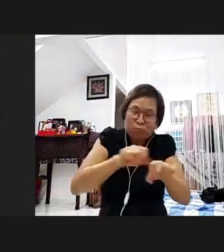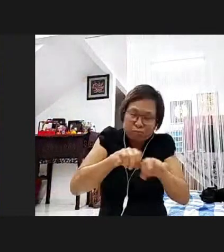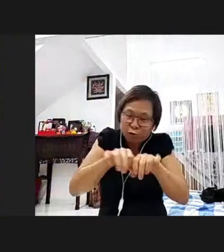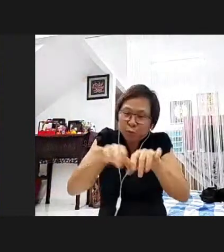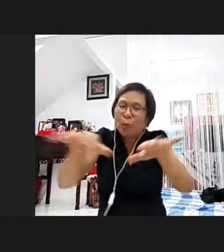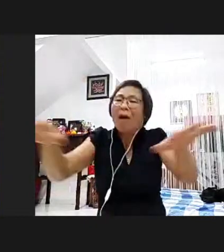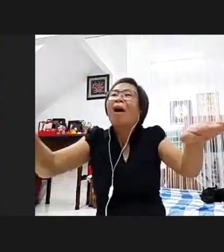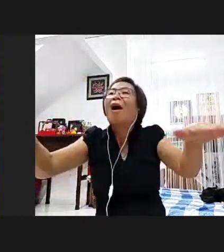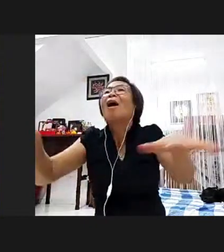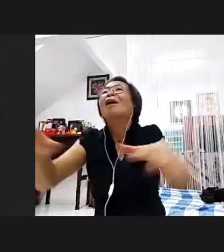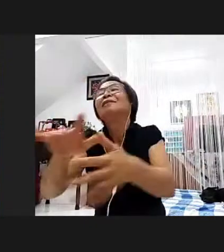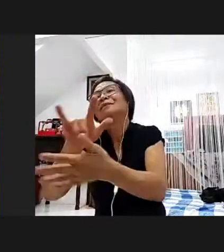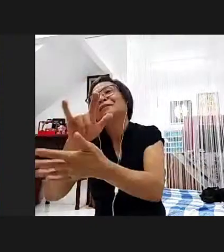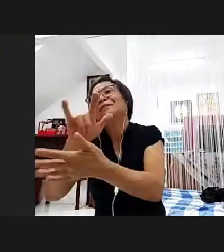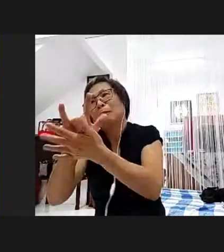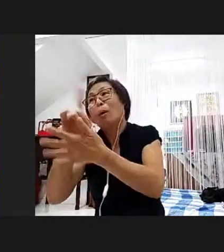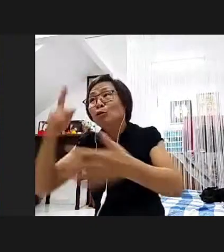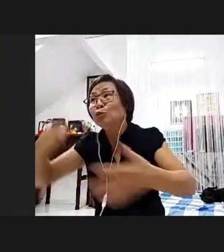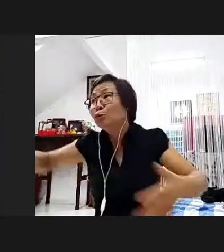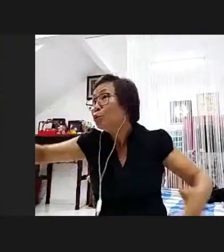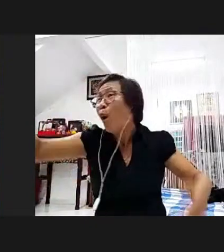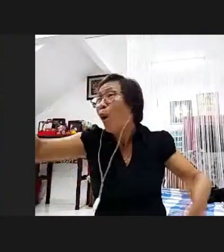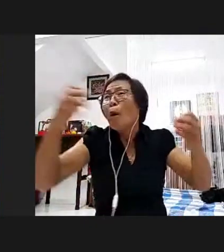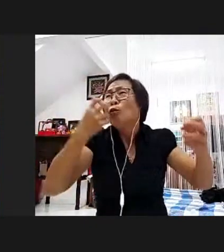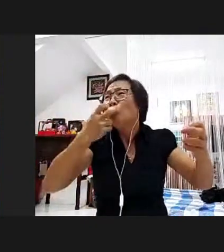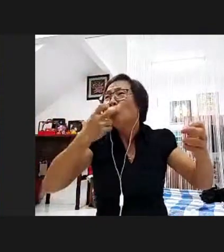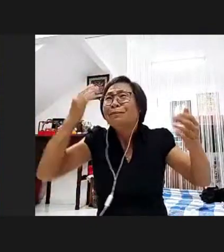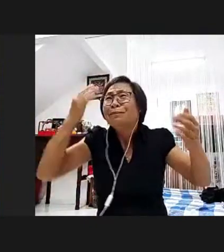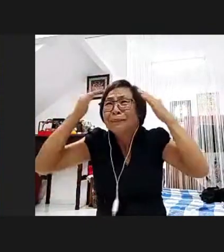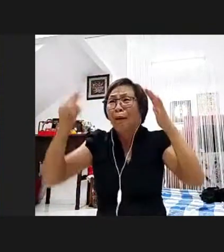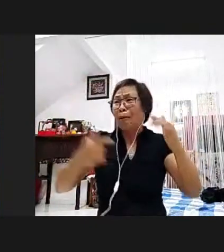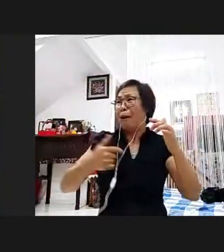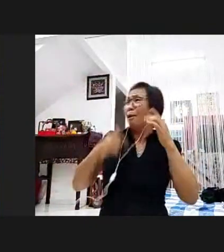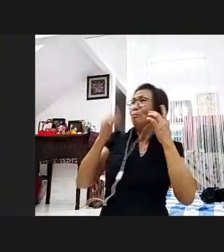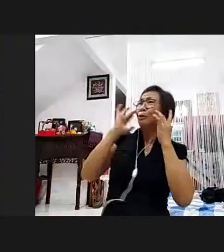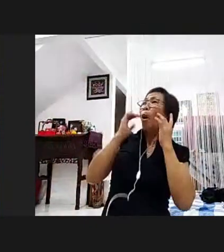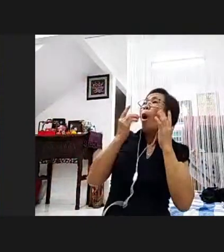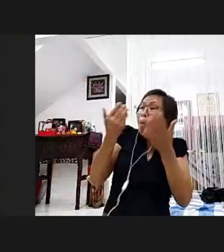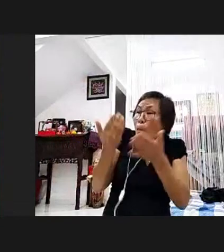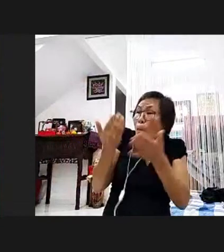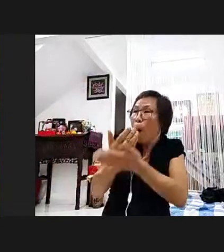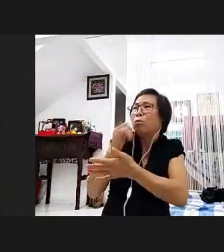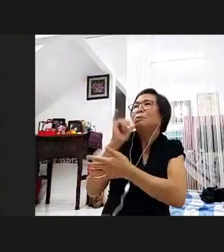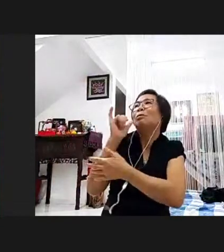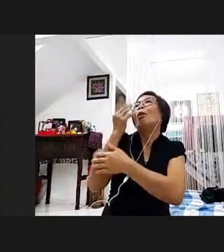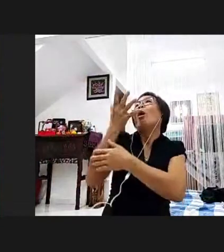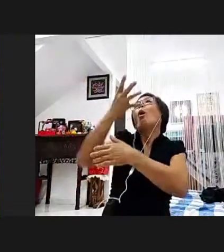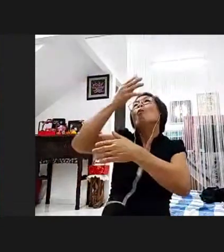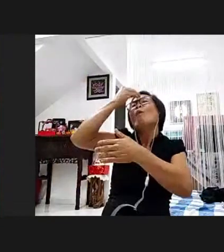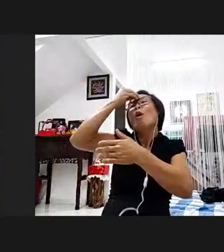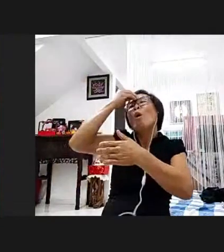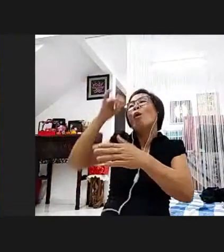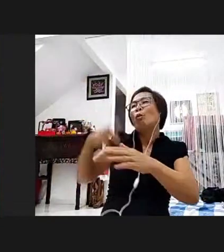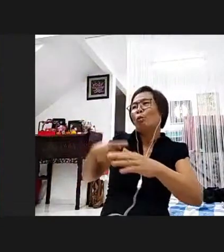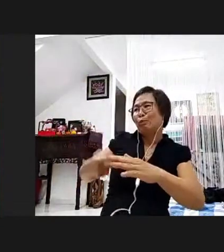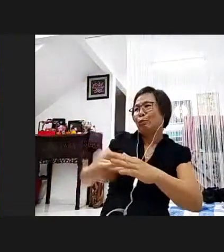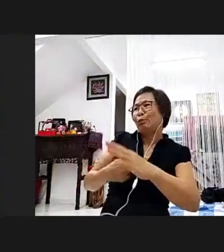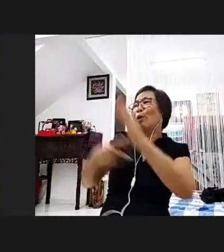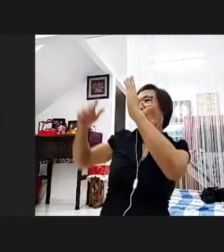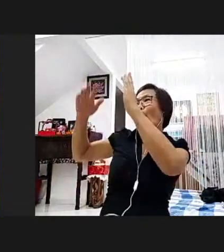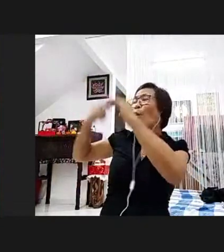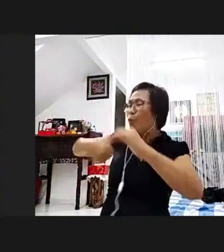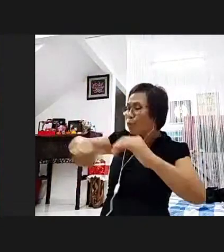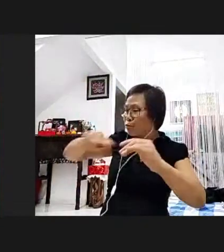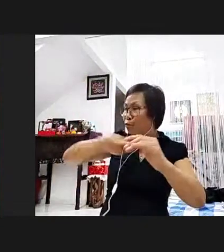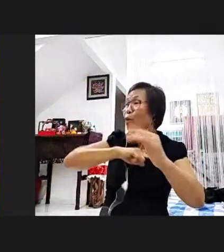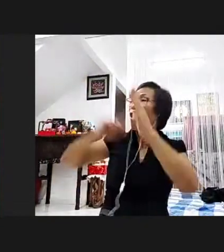Dharma, and a lot of us didn't know, including myself until recently. So we hope that we will actually